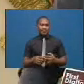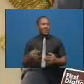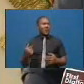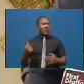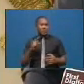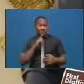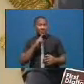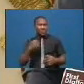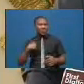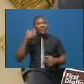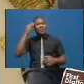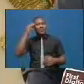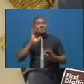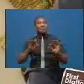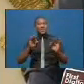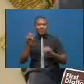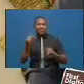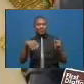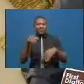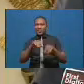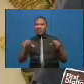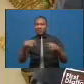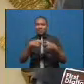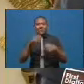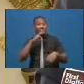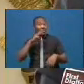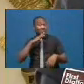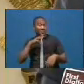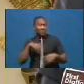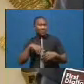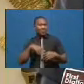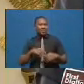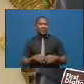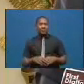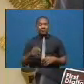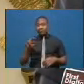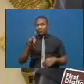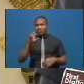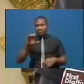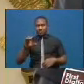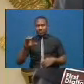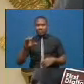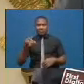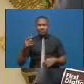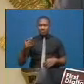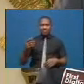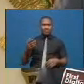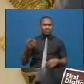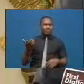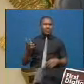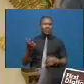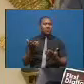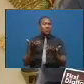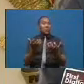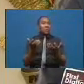the need to make investments in these sectors. As a Social Democratic Party, we want to make sure